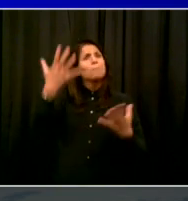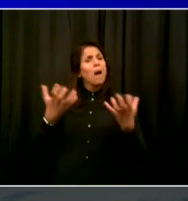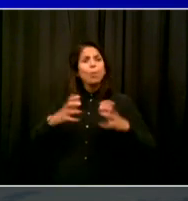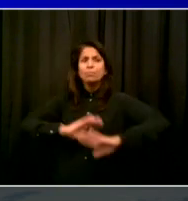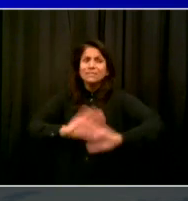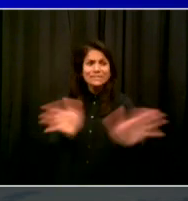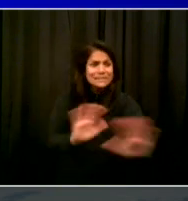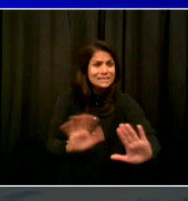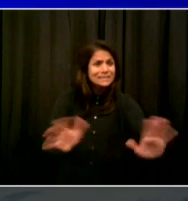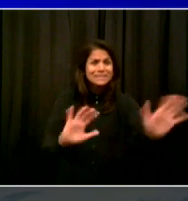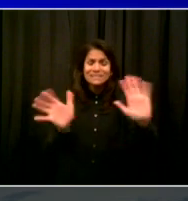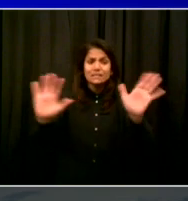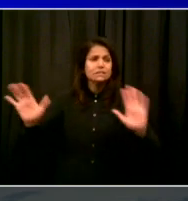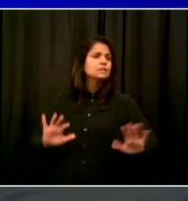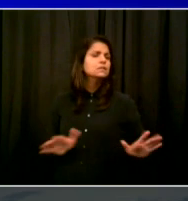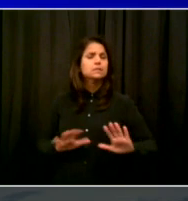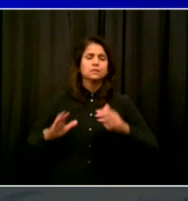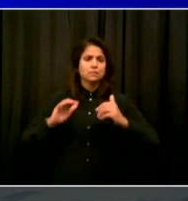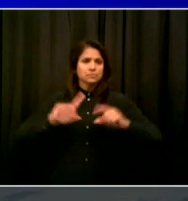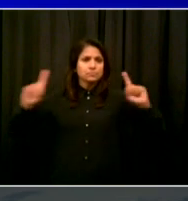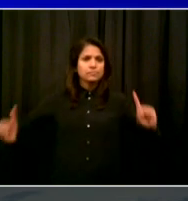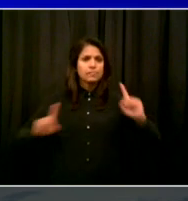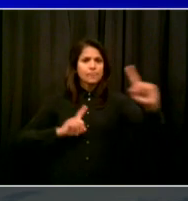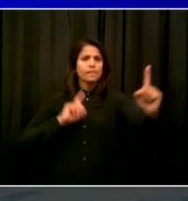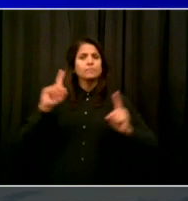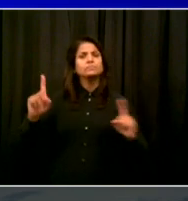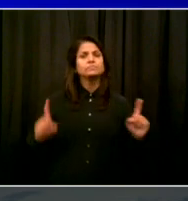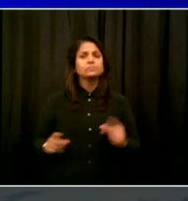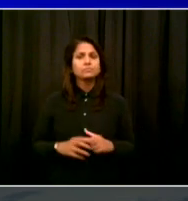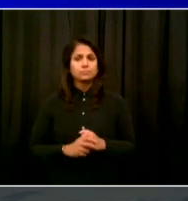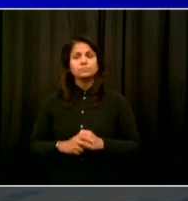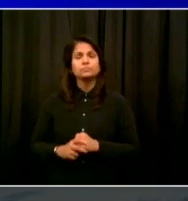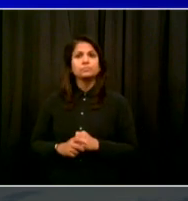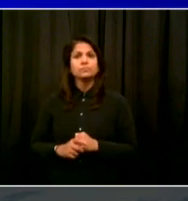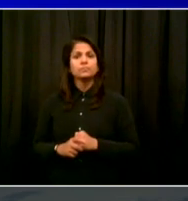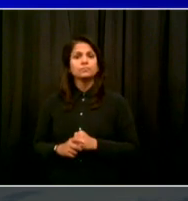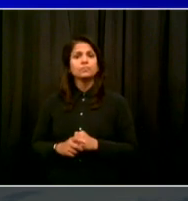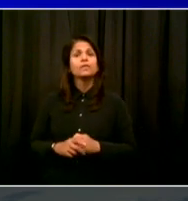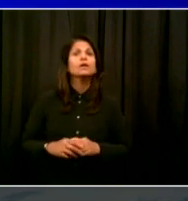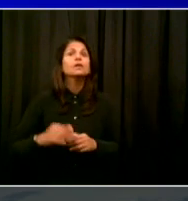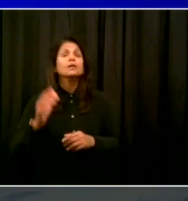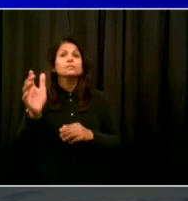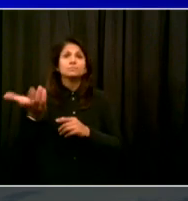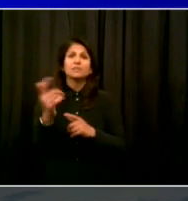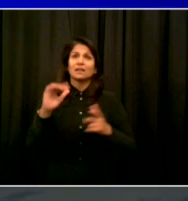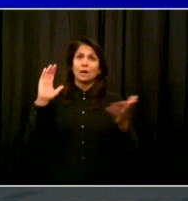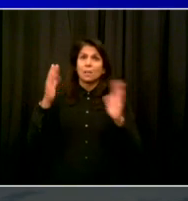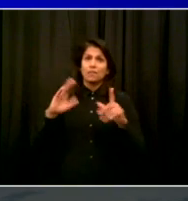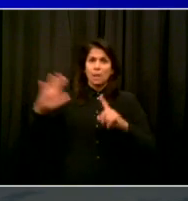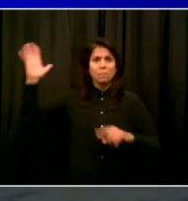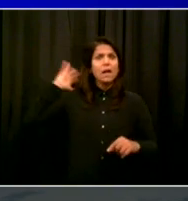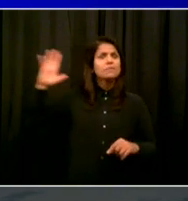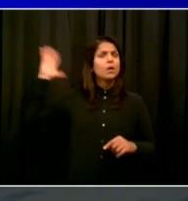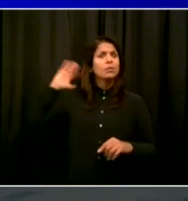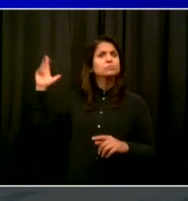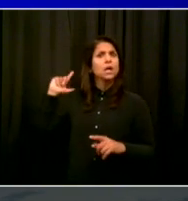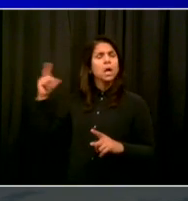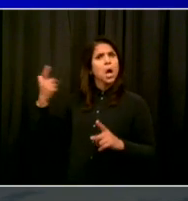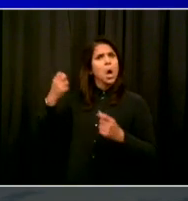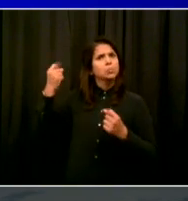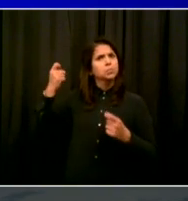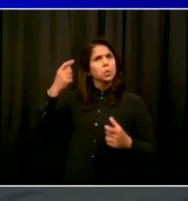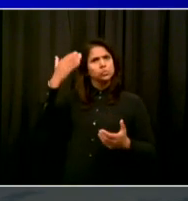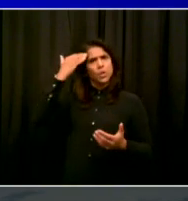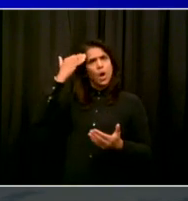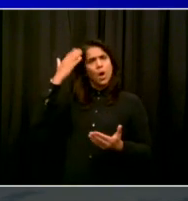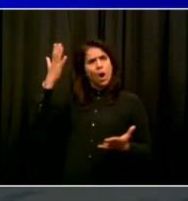past. Many of the things that make the holidays so special also carry the most risk. We know the